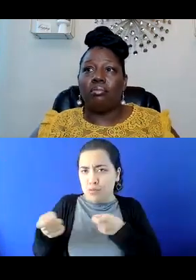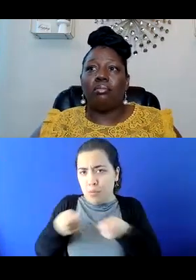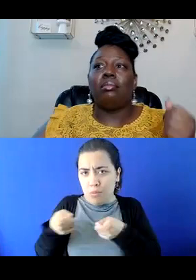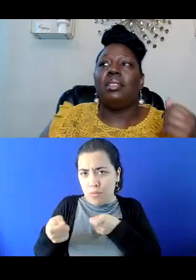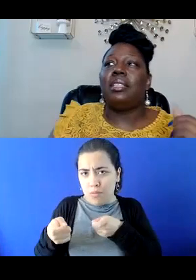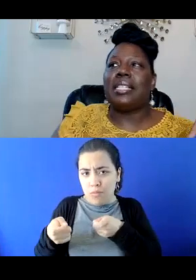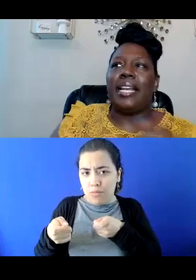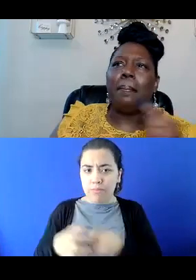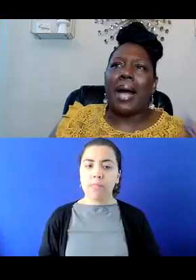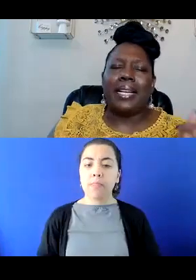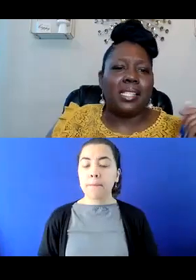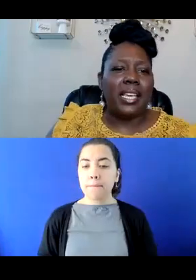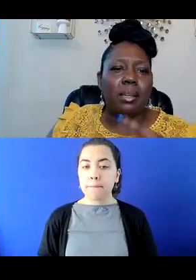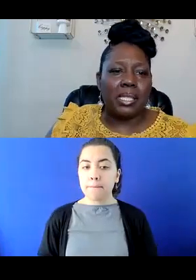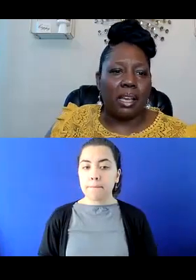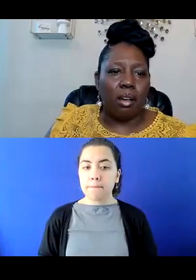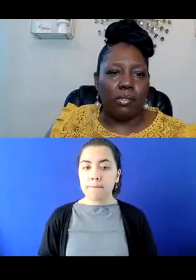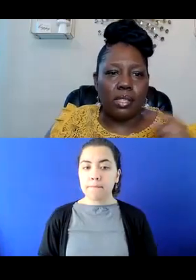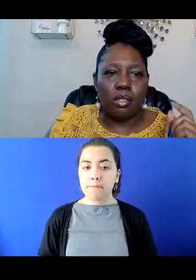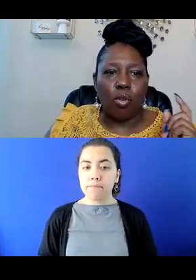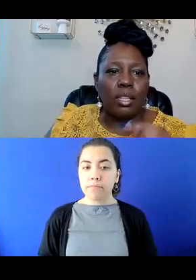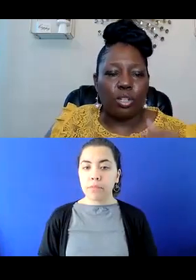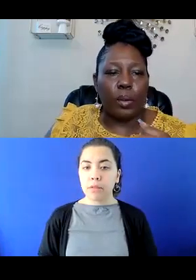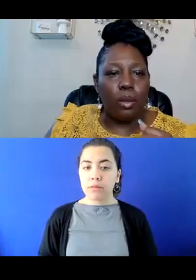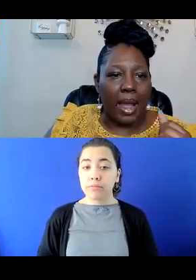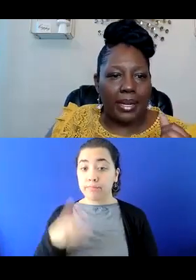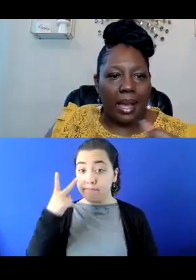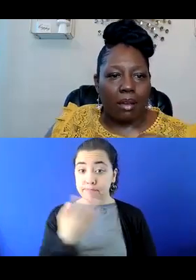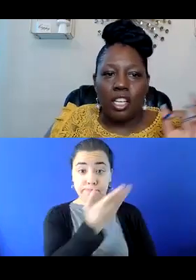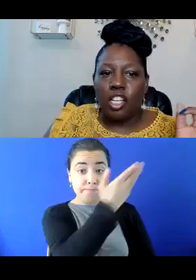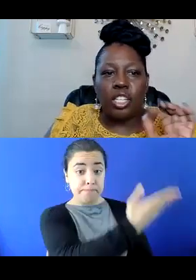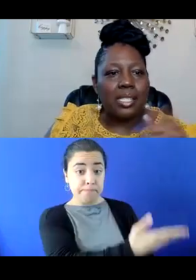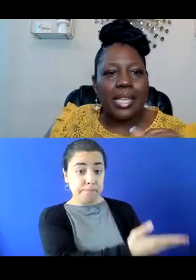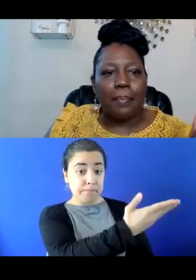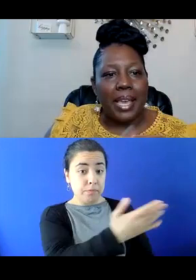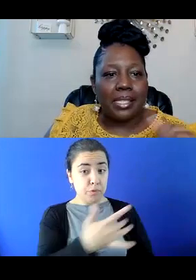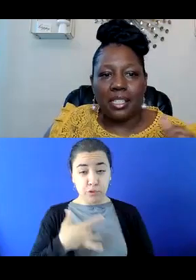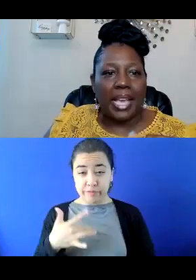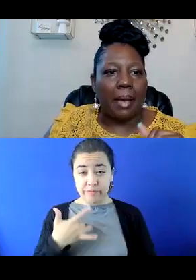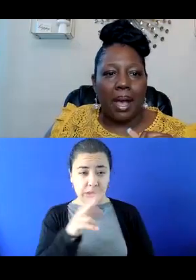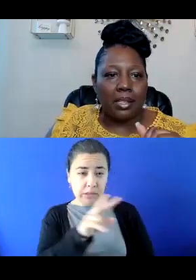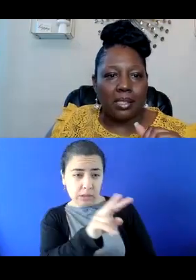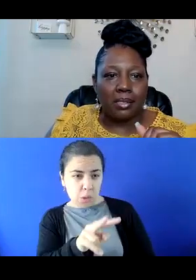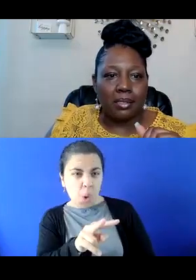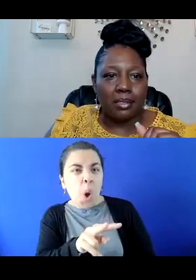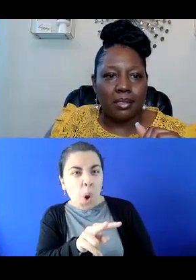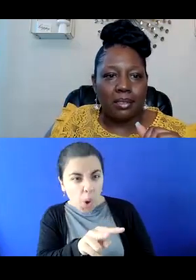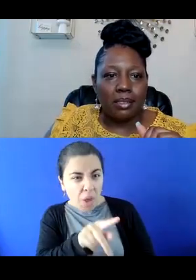So, does anybody see themselves on the screen right now? Just type yes in the chat